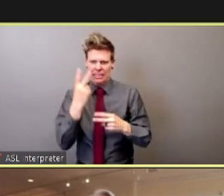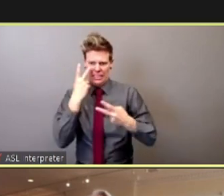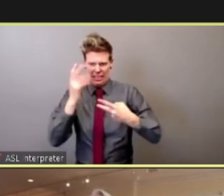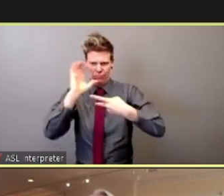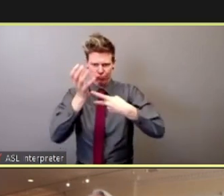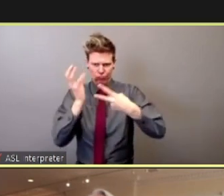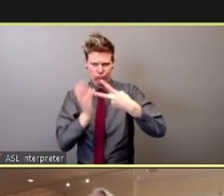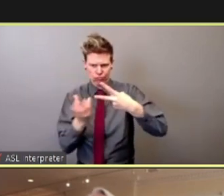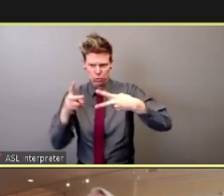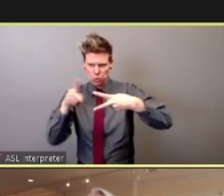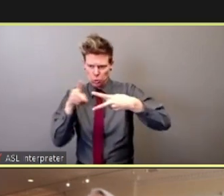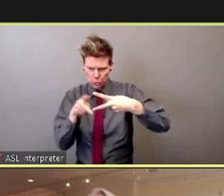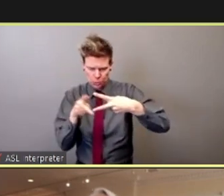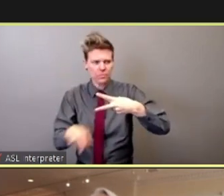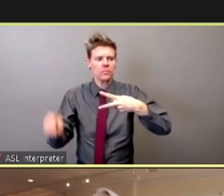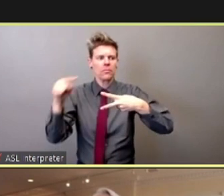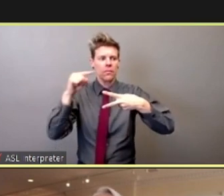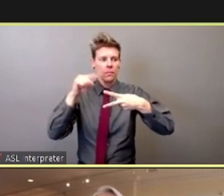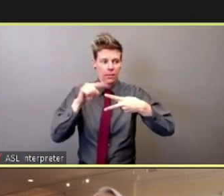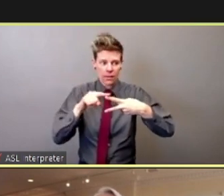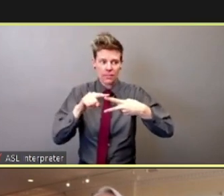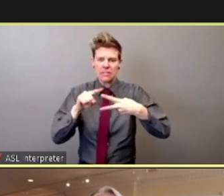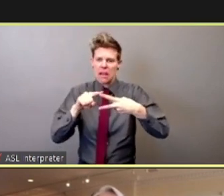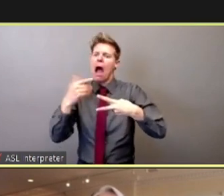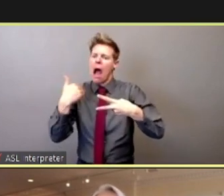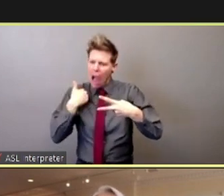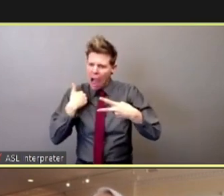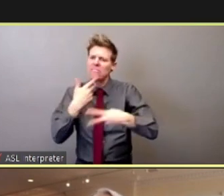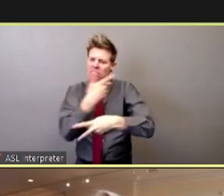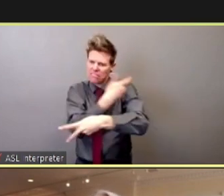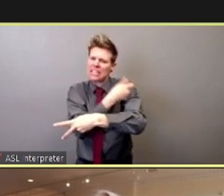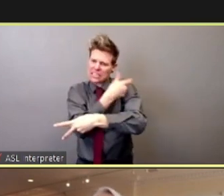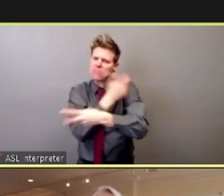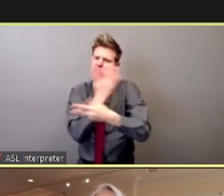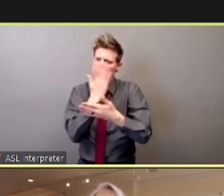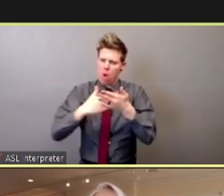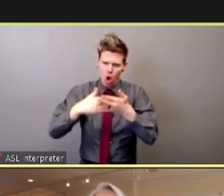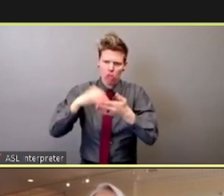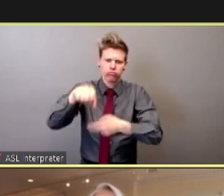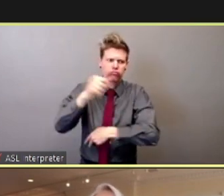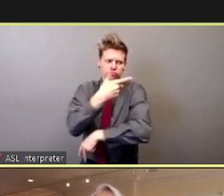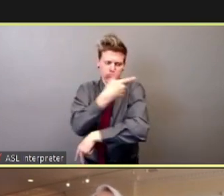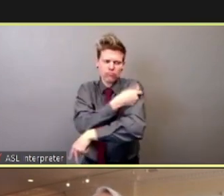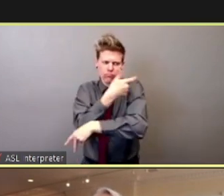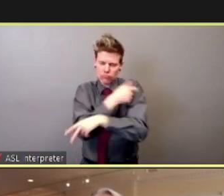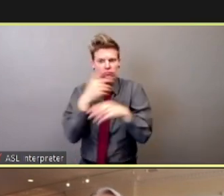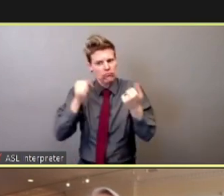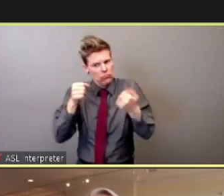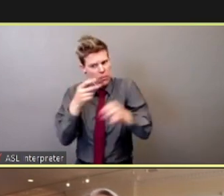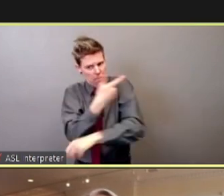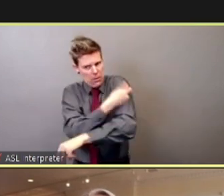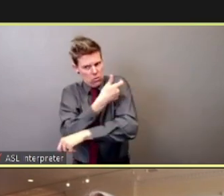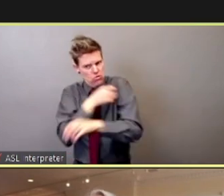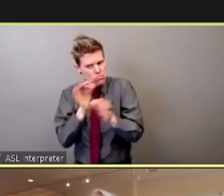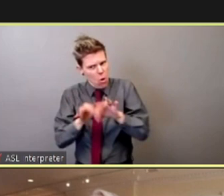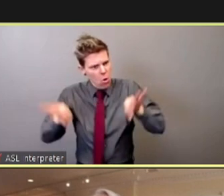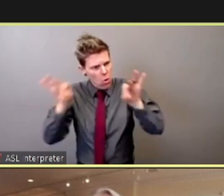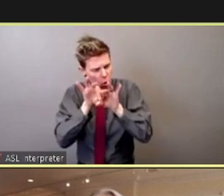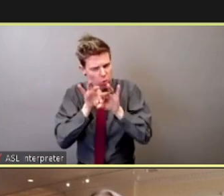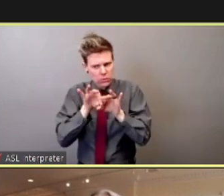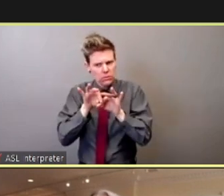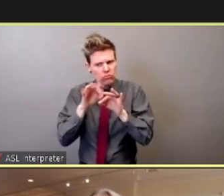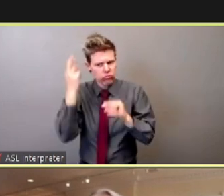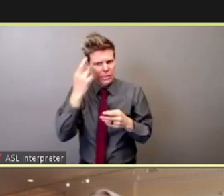vaccine. It's not all vaccine. While that plays a pivotal, critical role, and New Mexico's